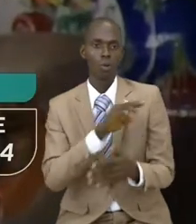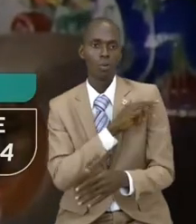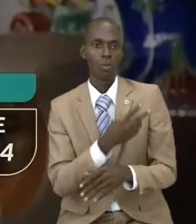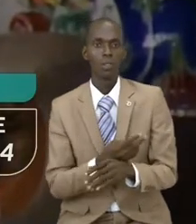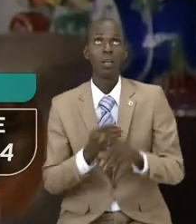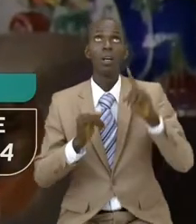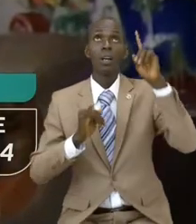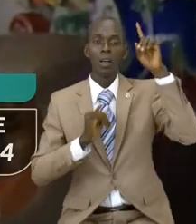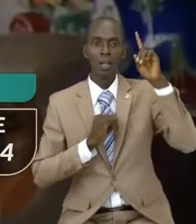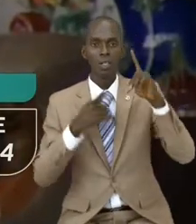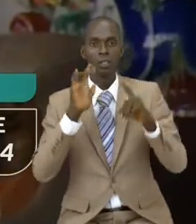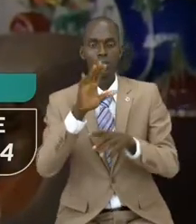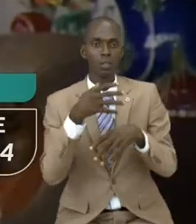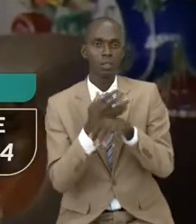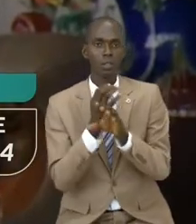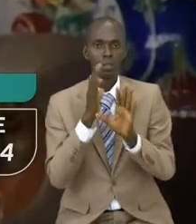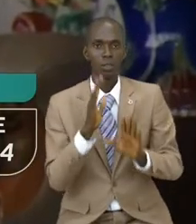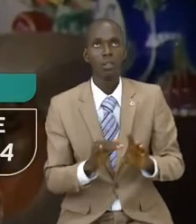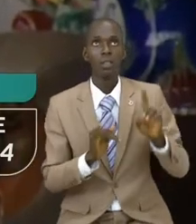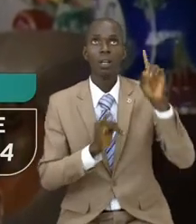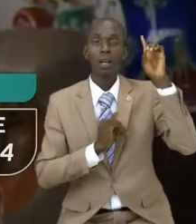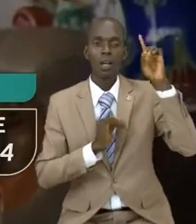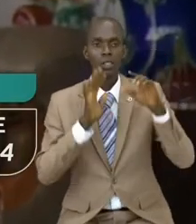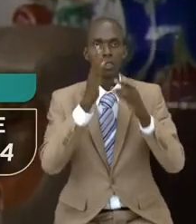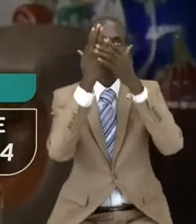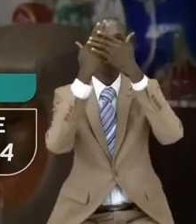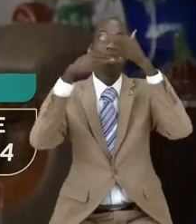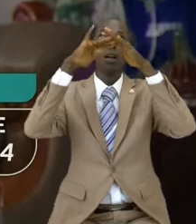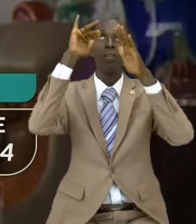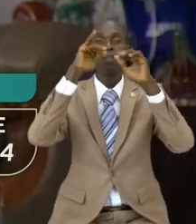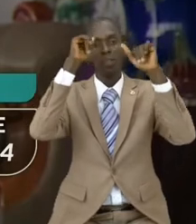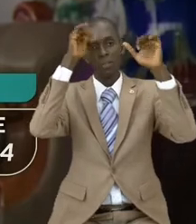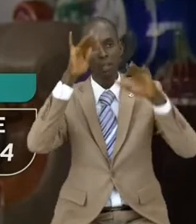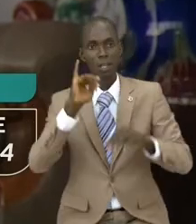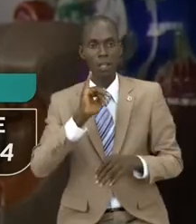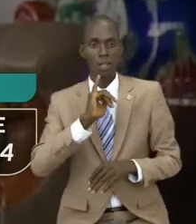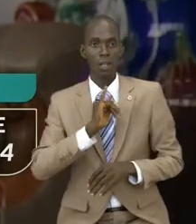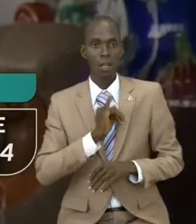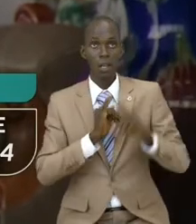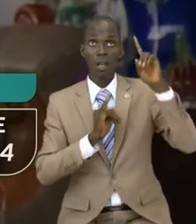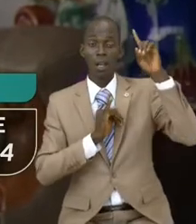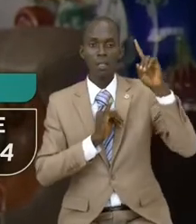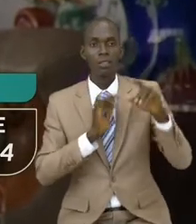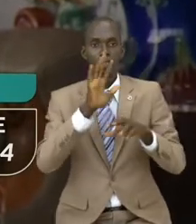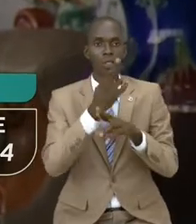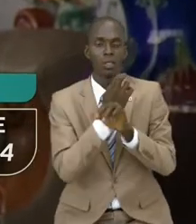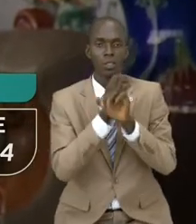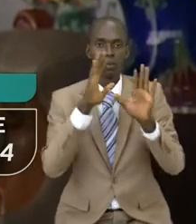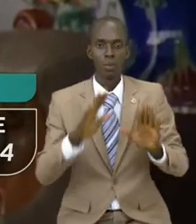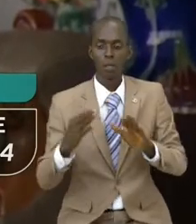Creator, I, your Heavenly Father, I, your Redeemer, how I bear